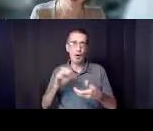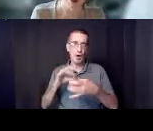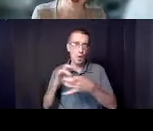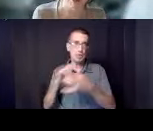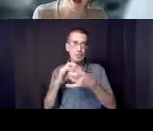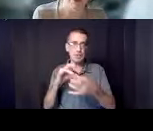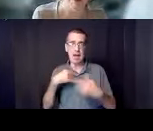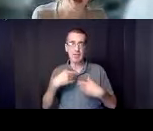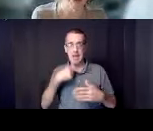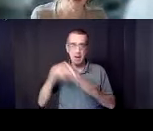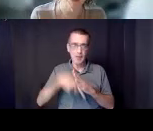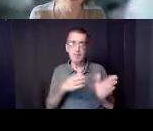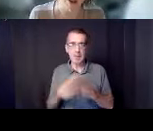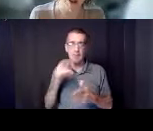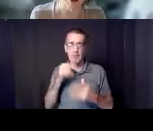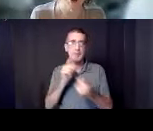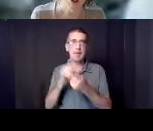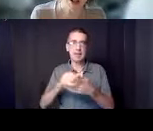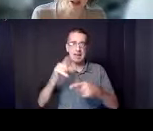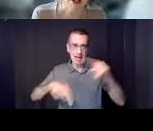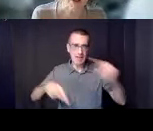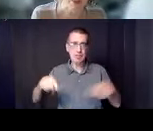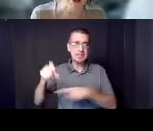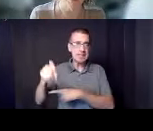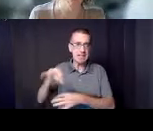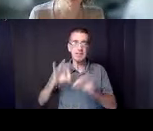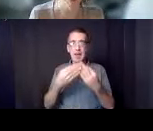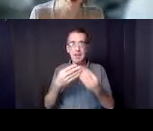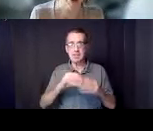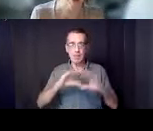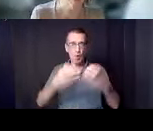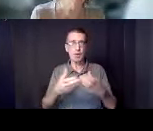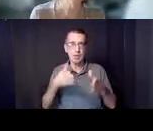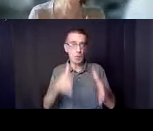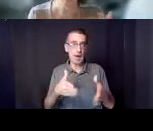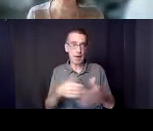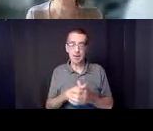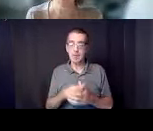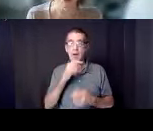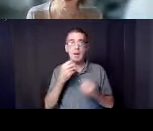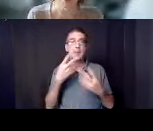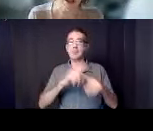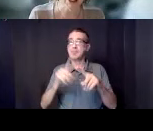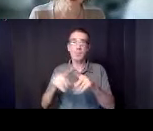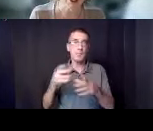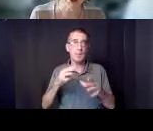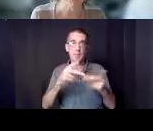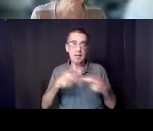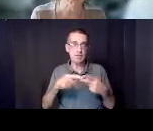have a comprehensive plan for meeting the diverse and needs of families in a holistic way, there are lots of different